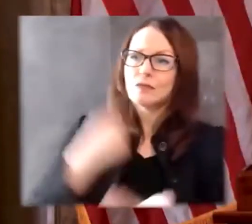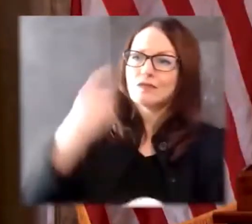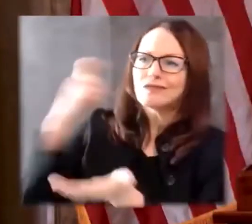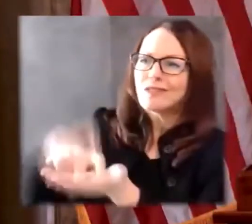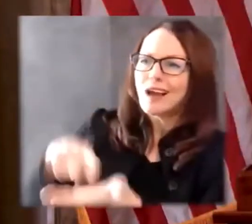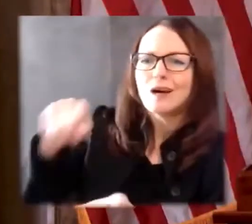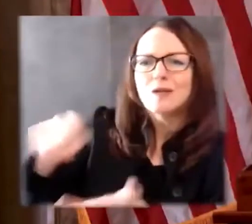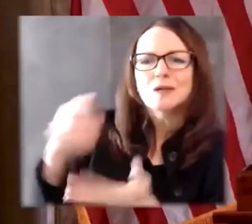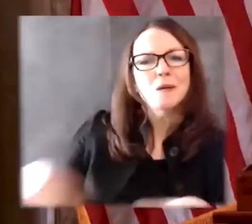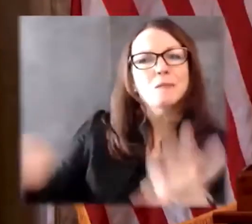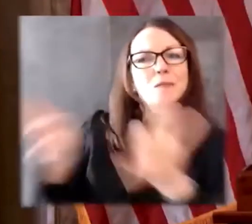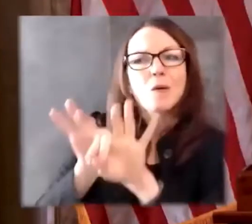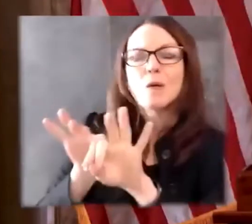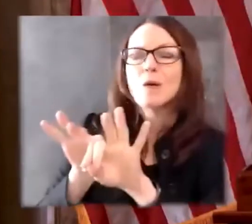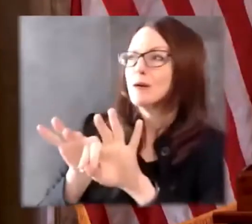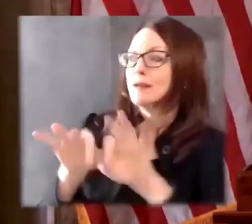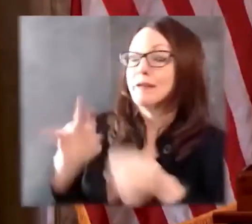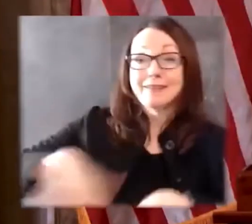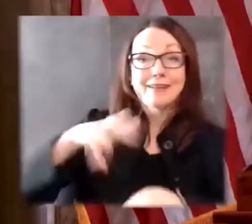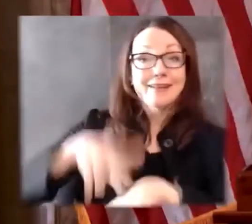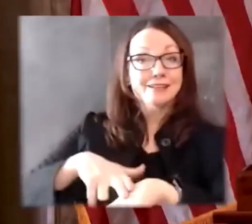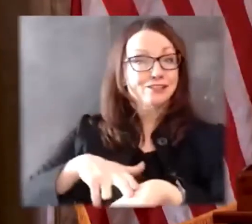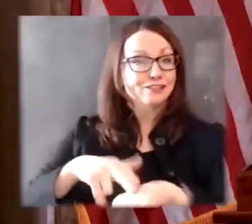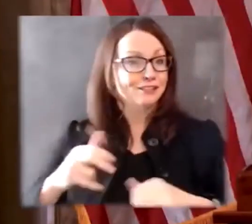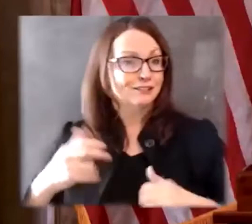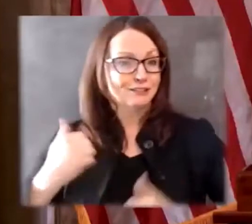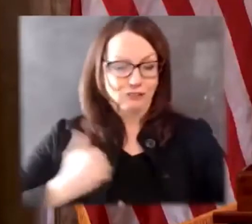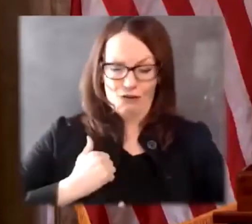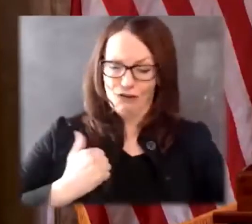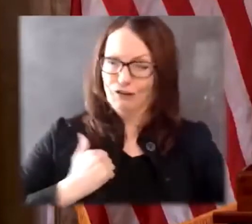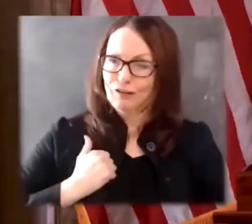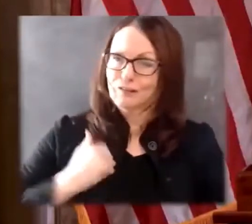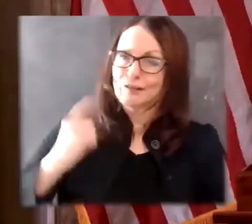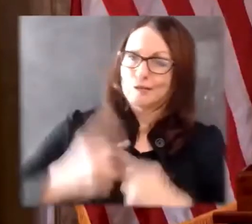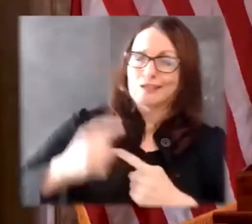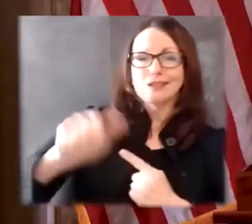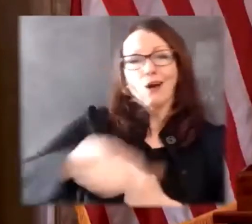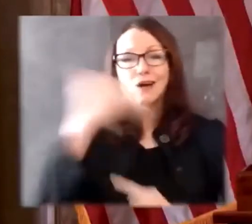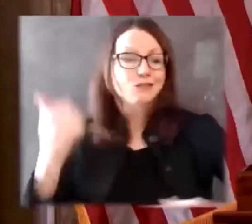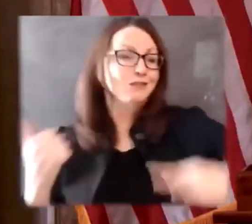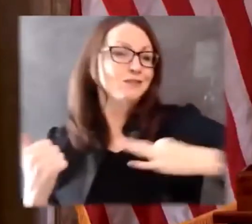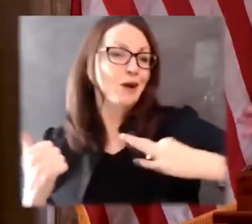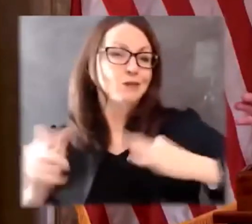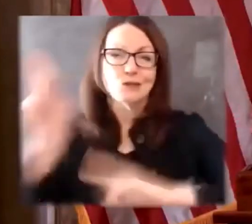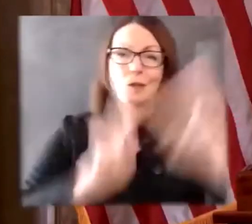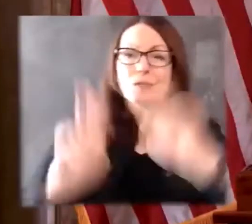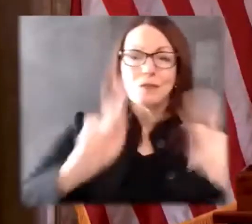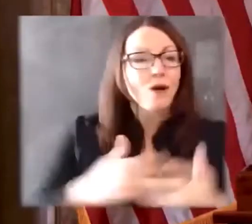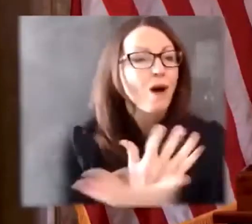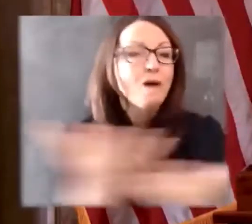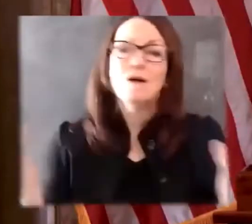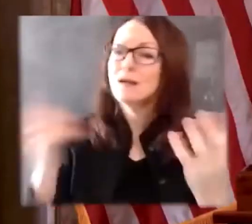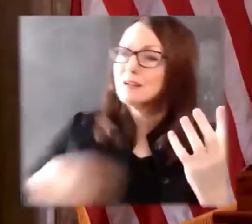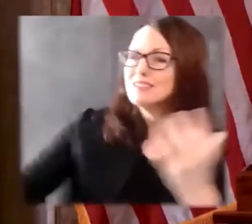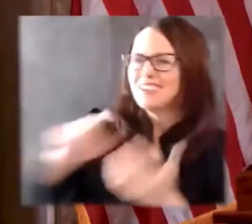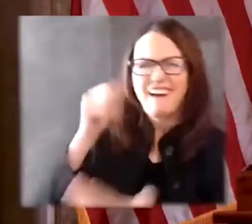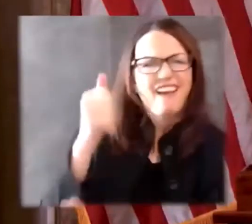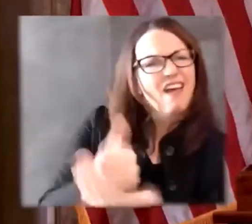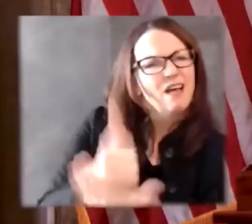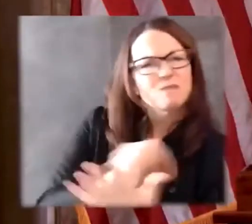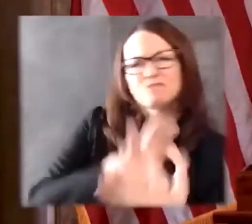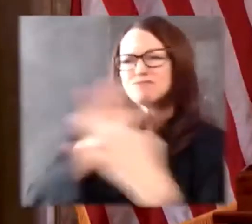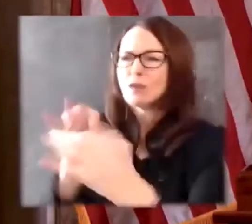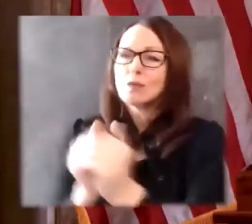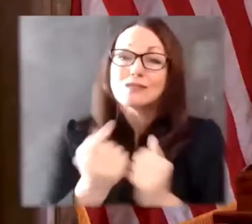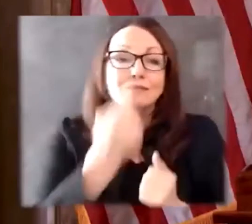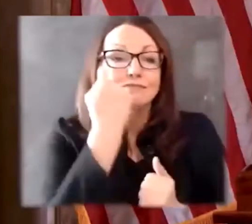our Wisconsin National Guard who have heeded the call to serve time and again, from our statewide testing to working the